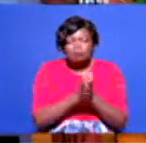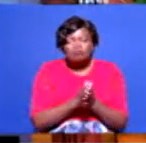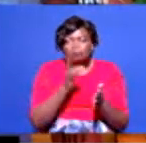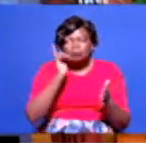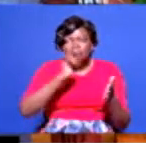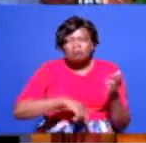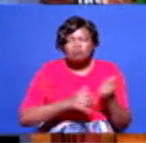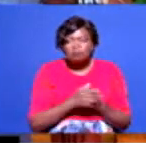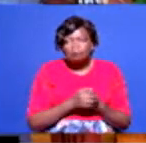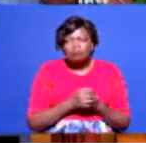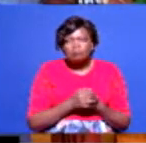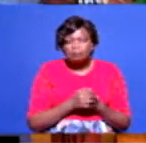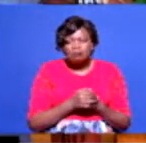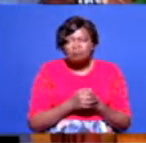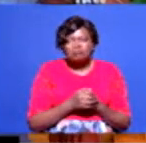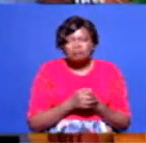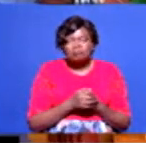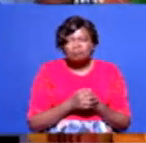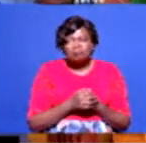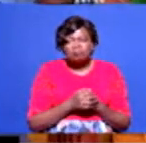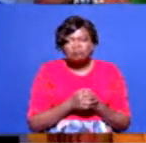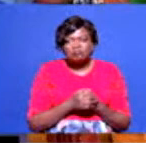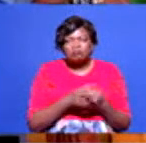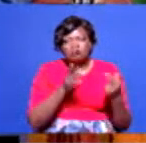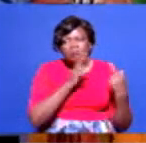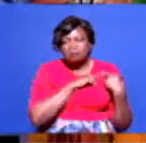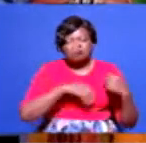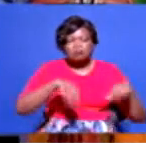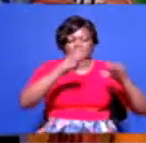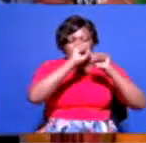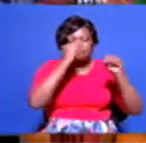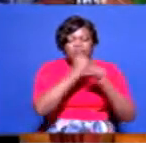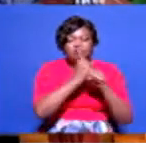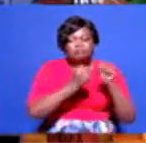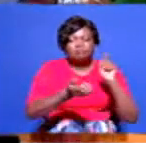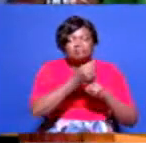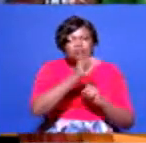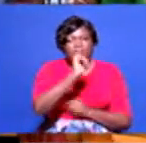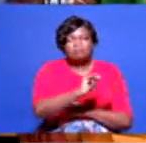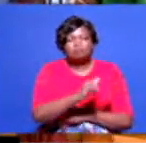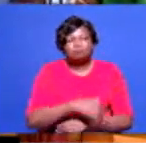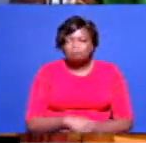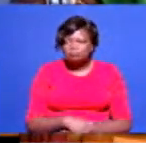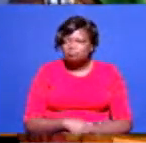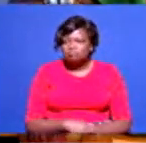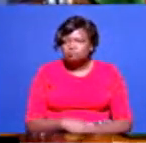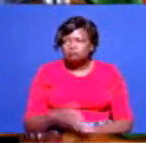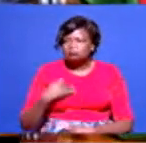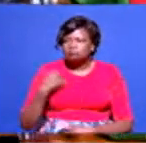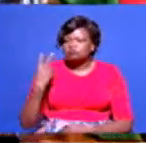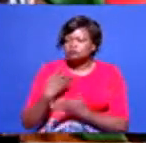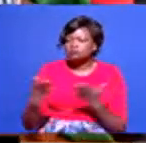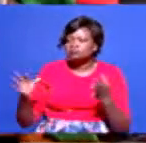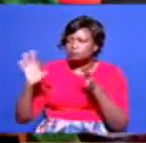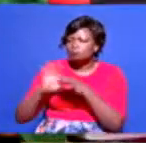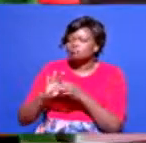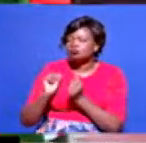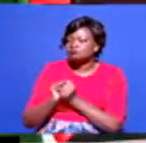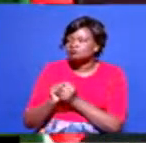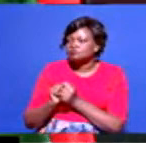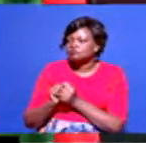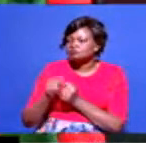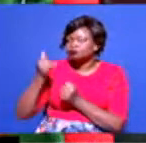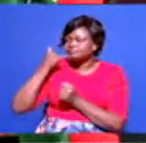role did the president play in realizing that dream? Well, there are two things in connection with mobile